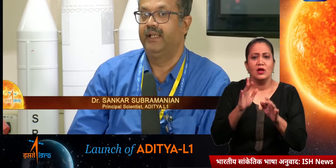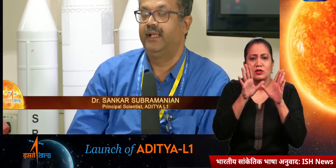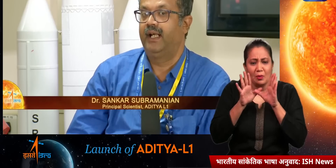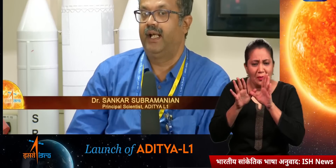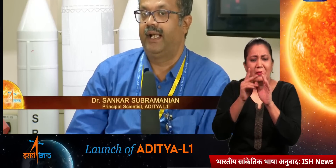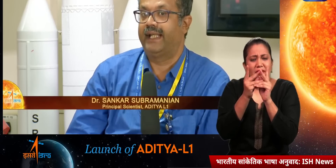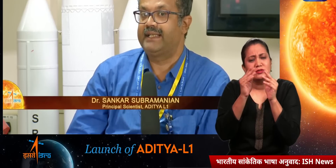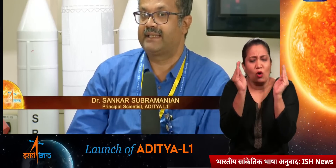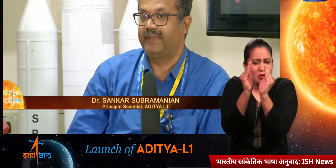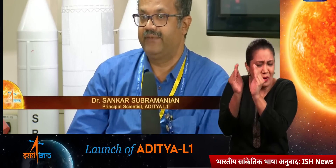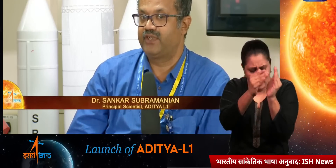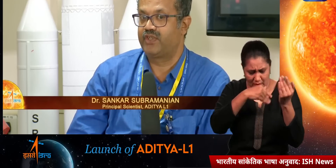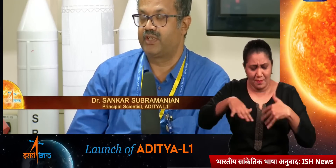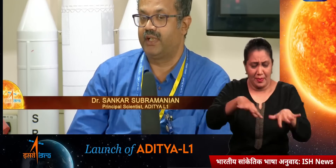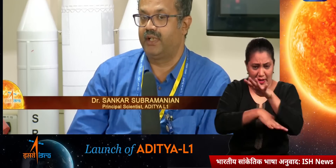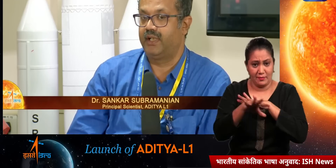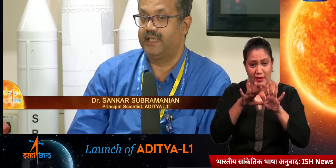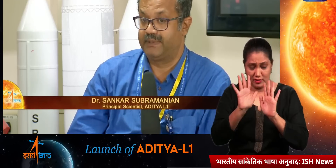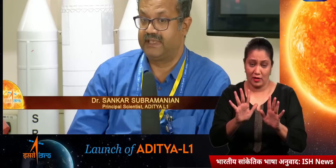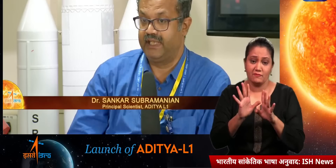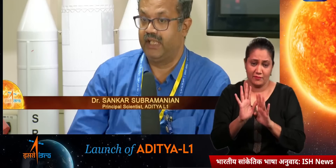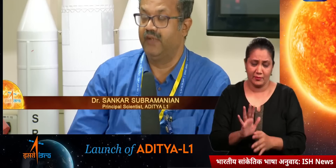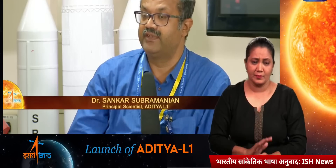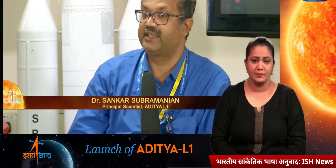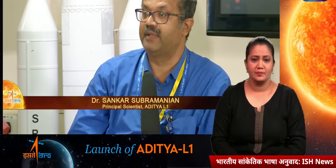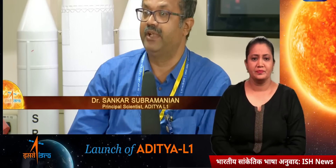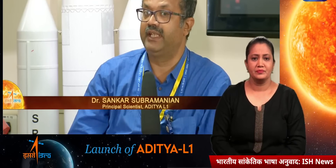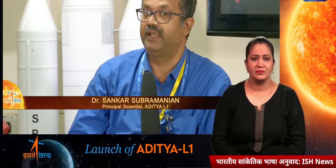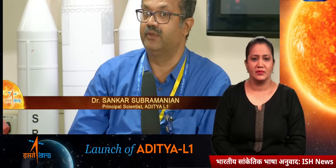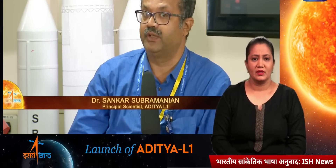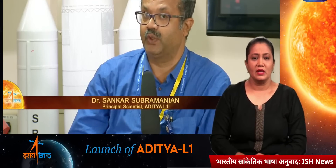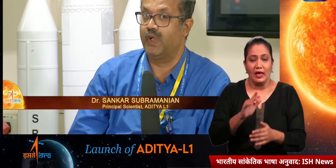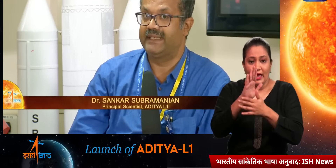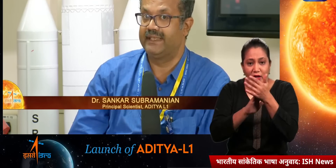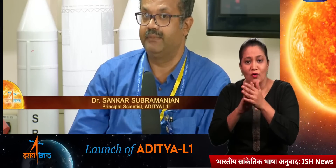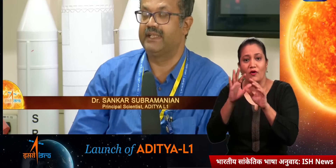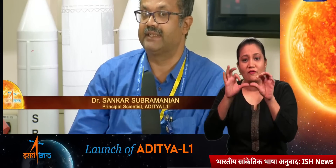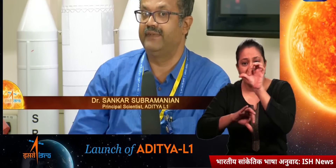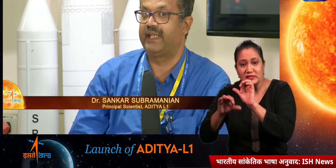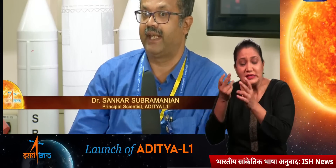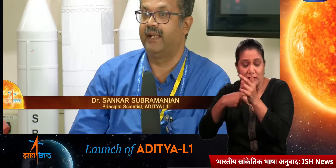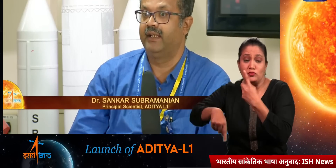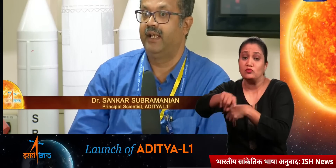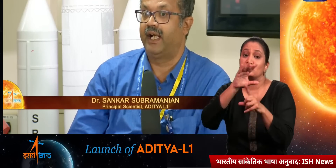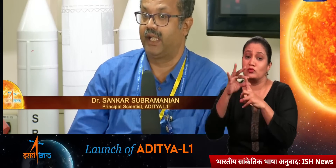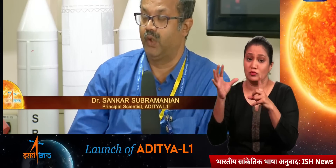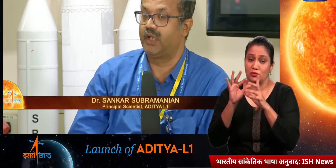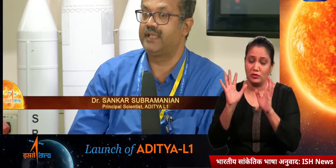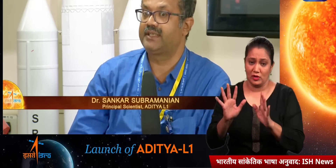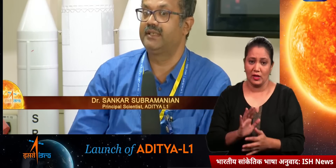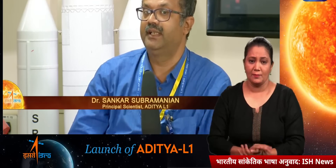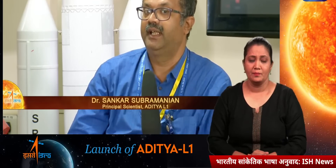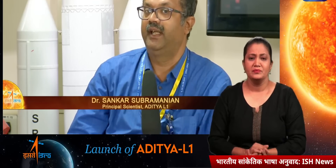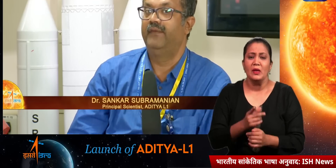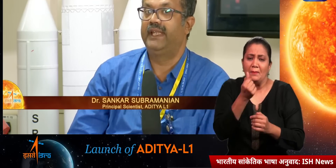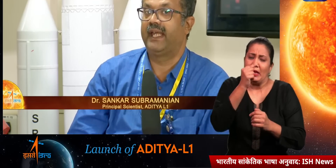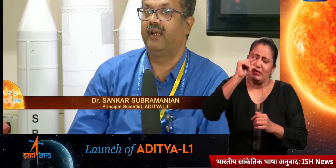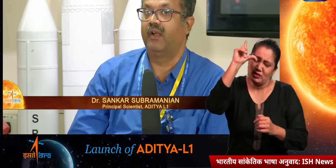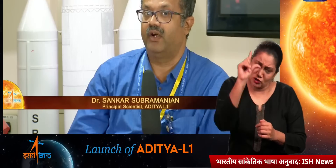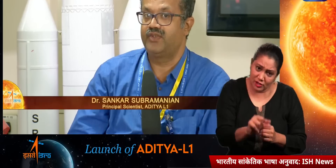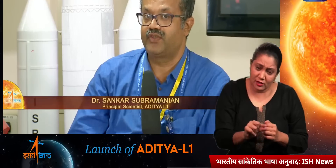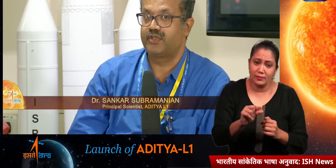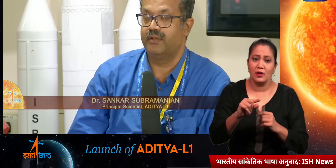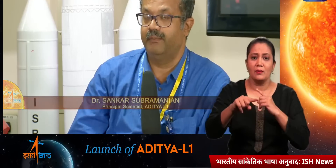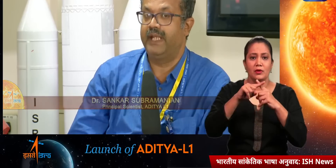capability. And that is something which especially a heliophysics community could utilize it, because we can, at a low cost, we